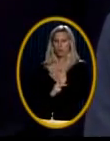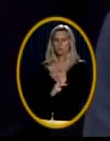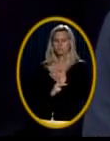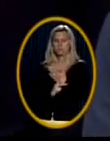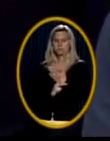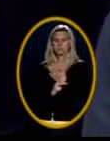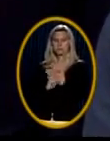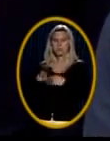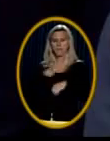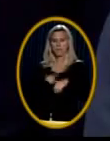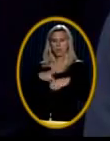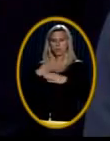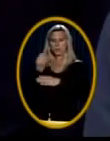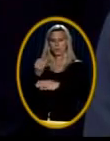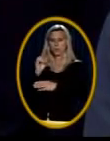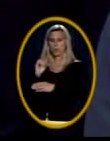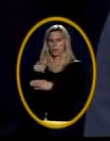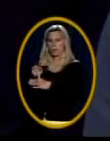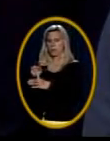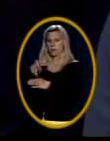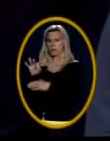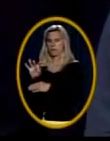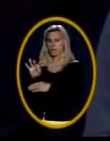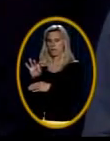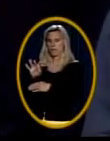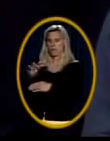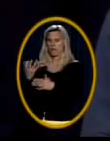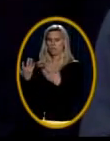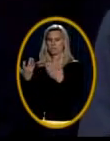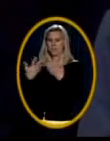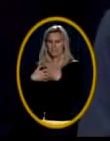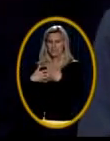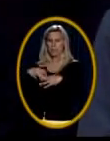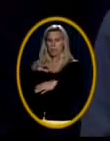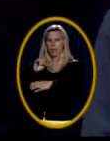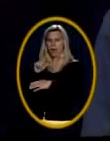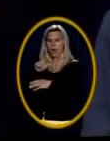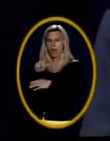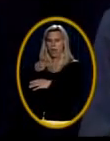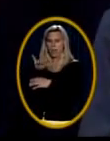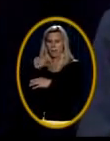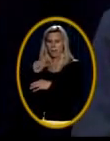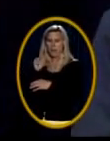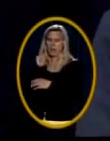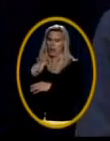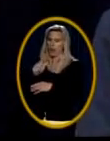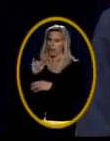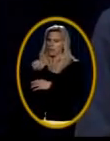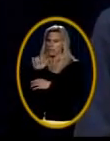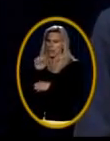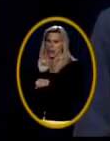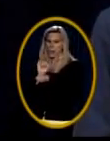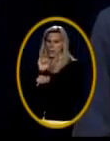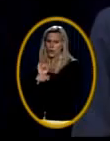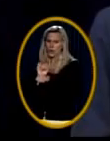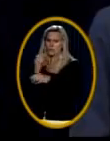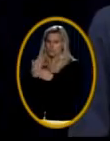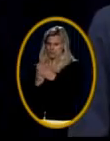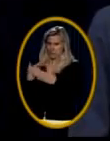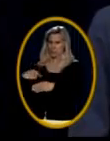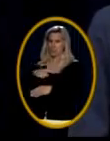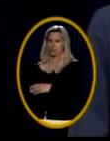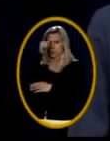in the orbiter processing facility, assembling Columbia and all that tile work that some of us